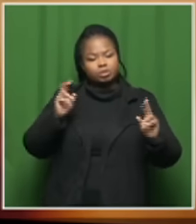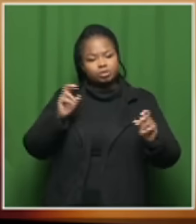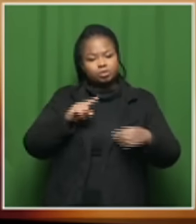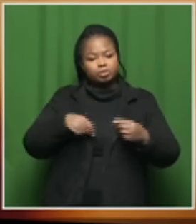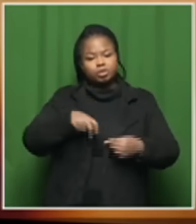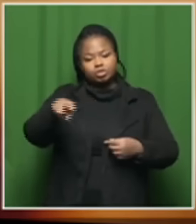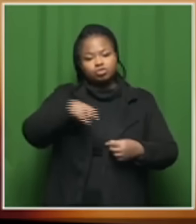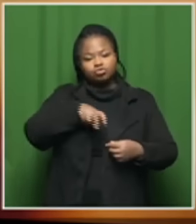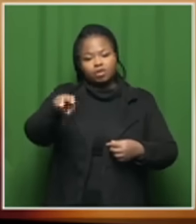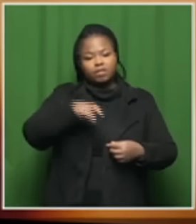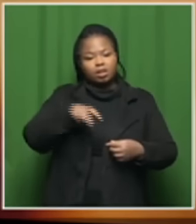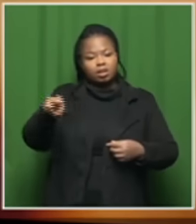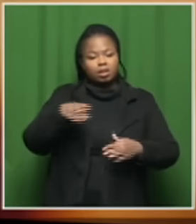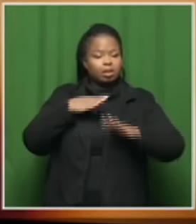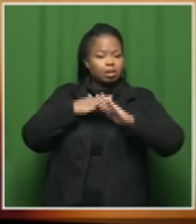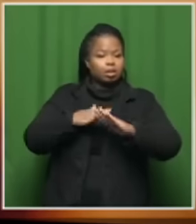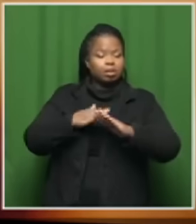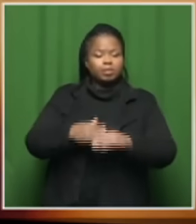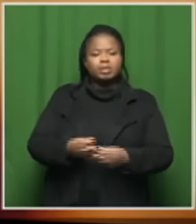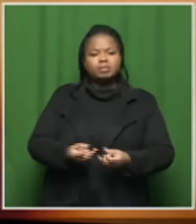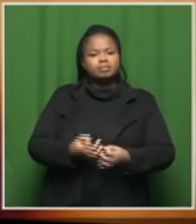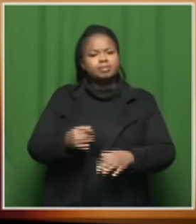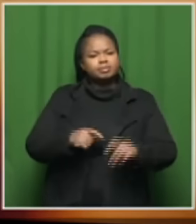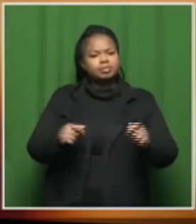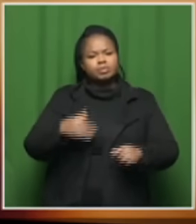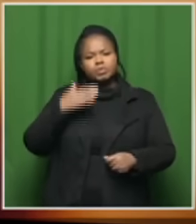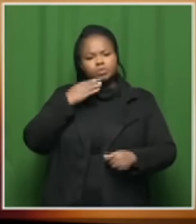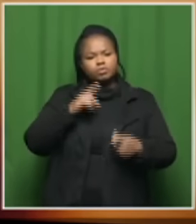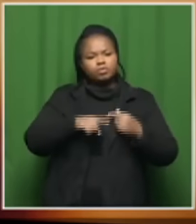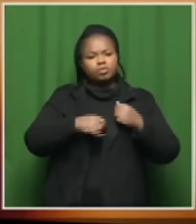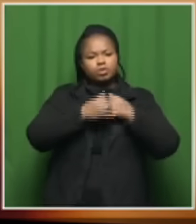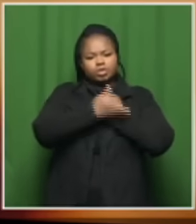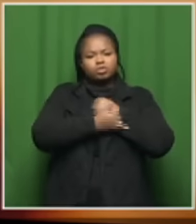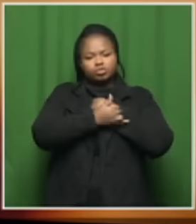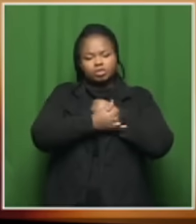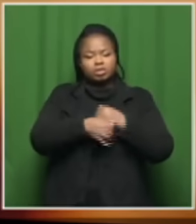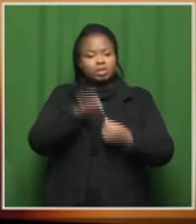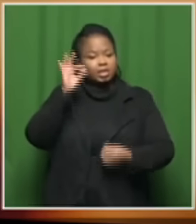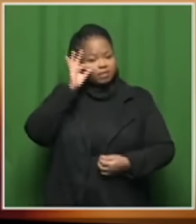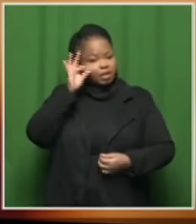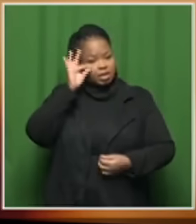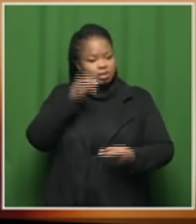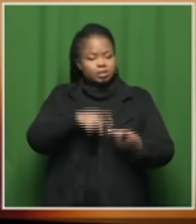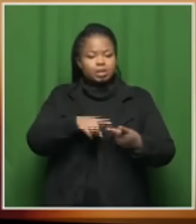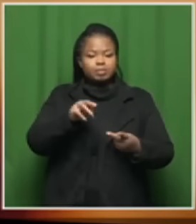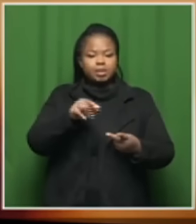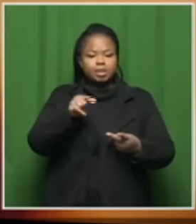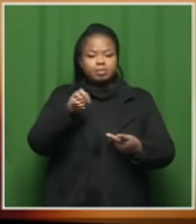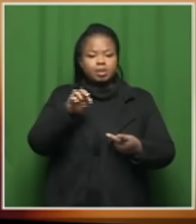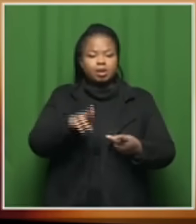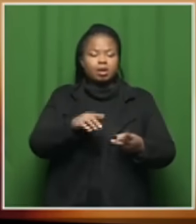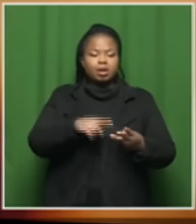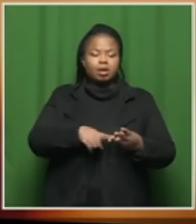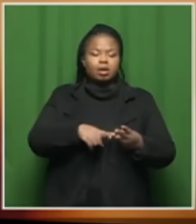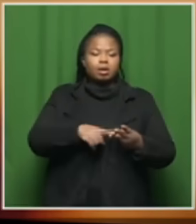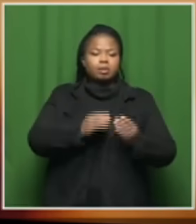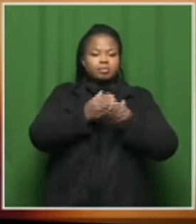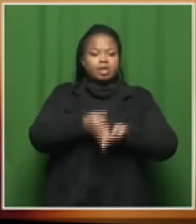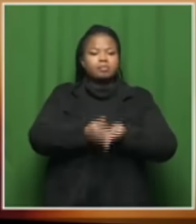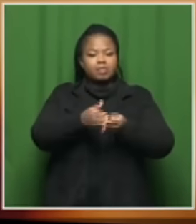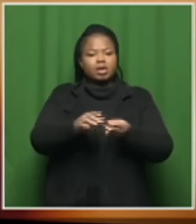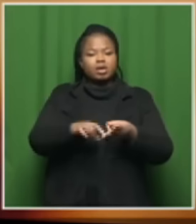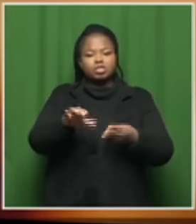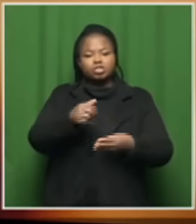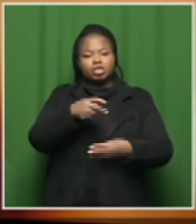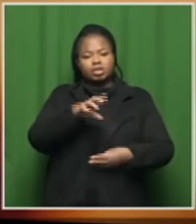is that no doubt there are a lot of people from these countries. I mean, we talk about Afghanistan, Myanmar, Chad, as you mentioned, the Republic of Congo,